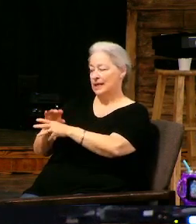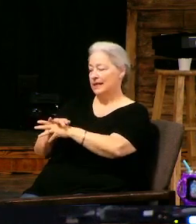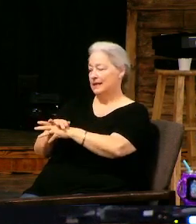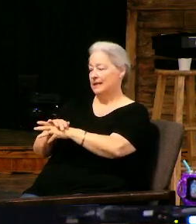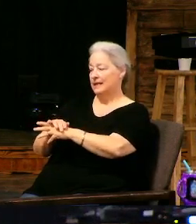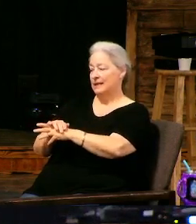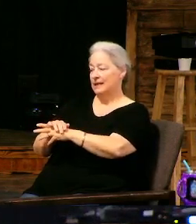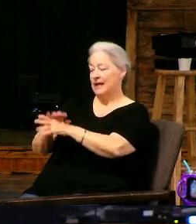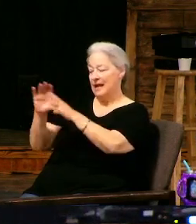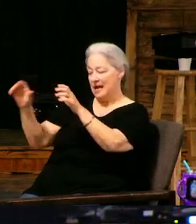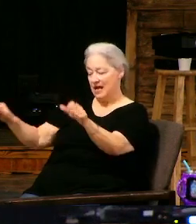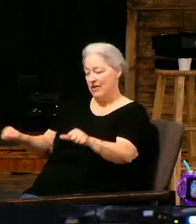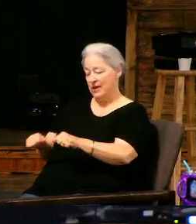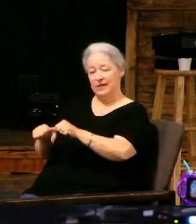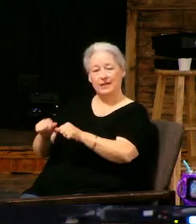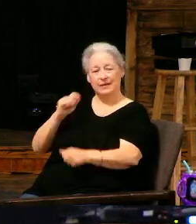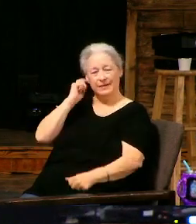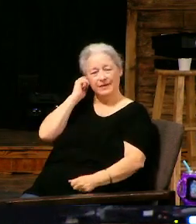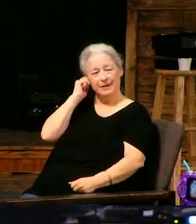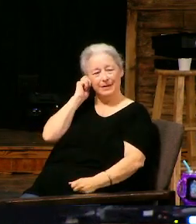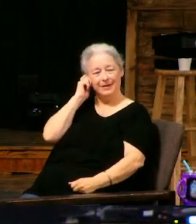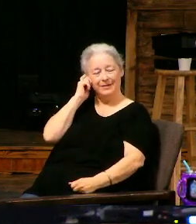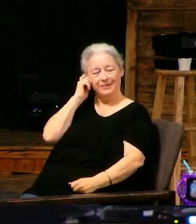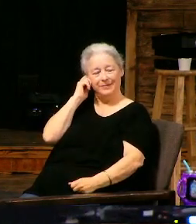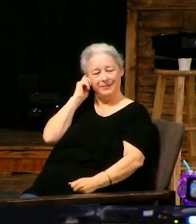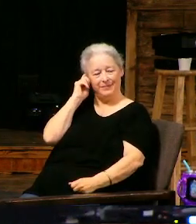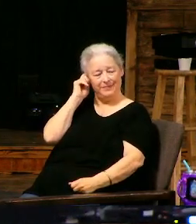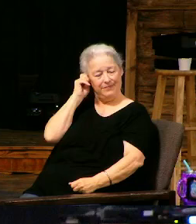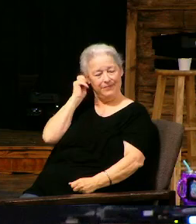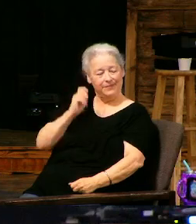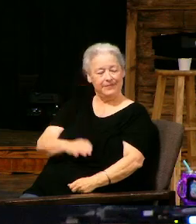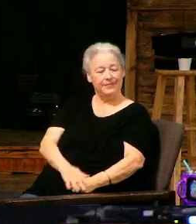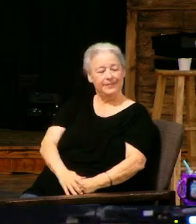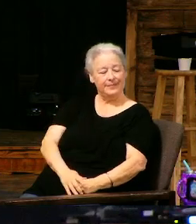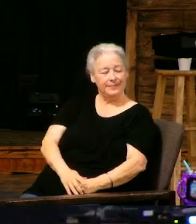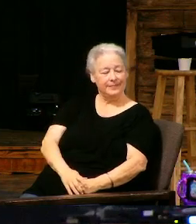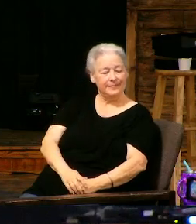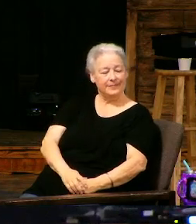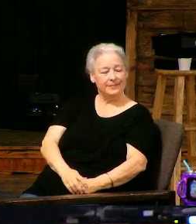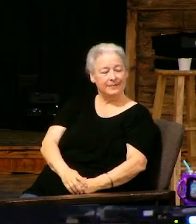Now, I know that there's no one in this room that would do this.